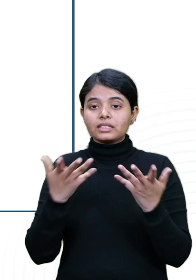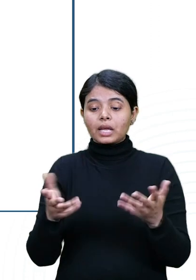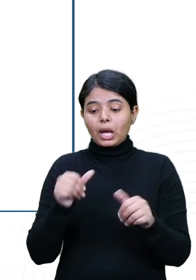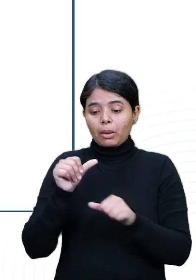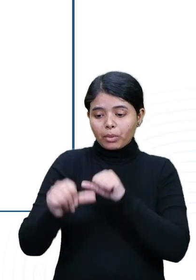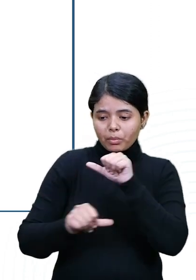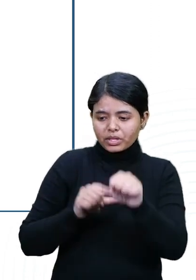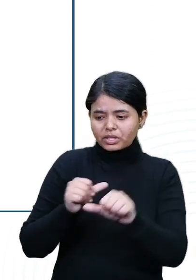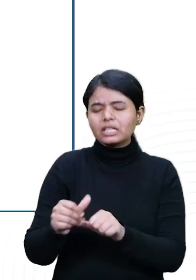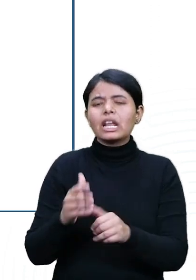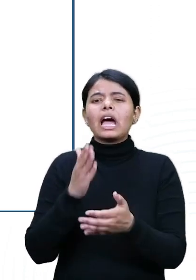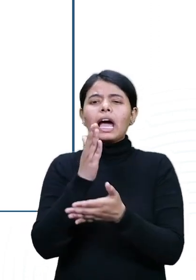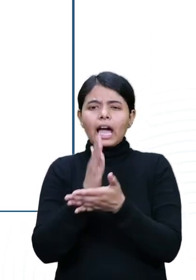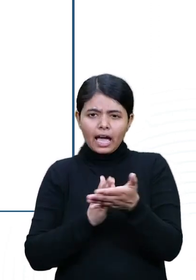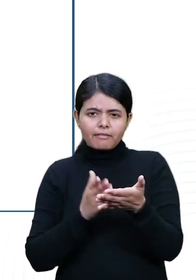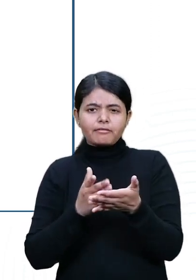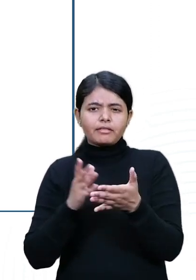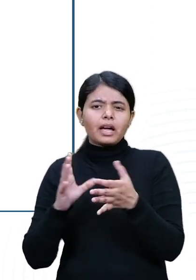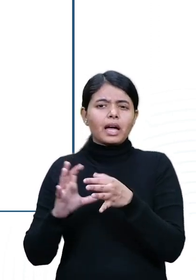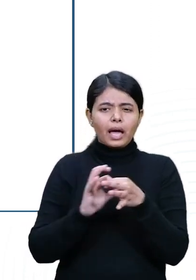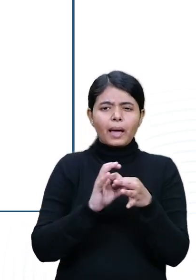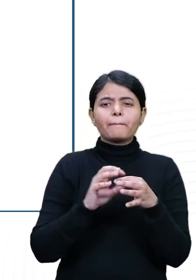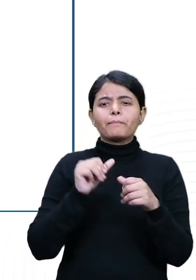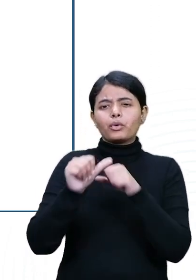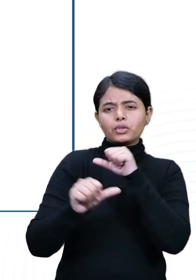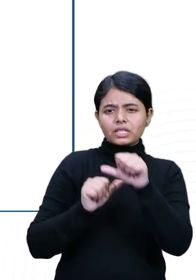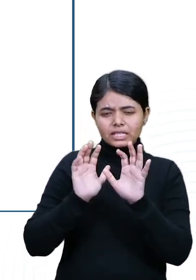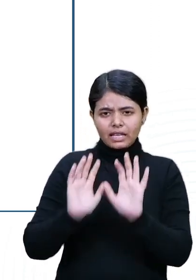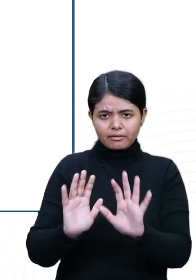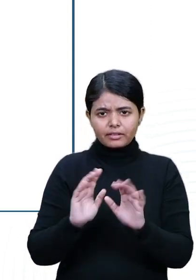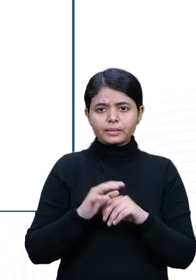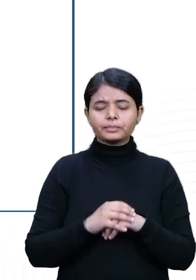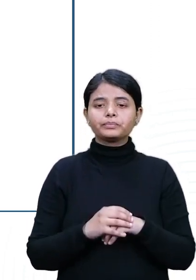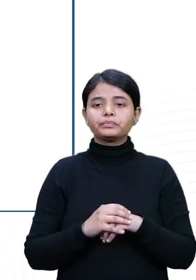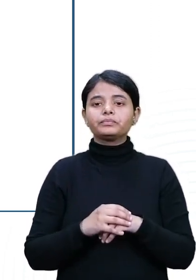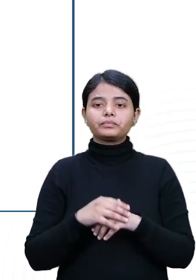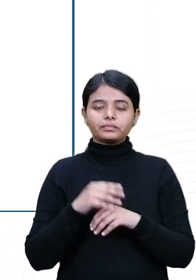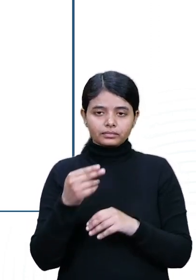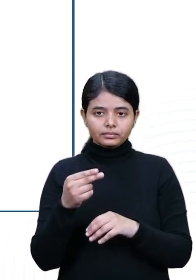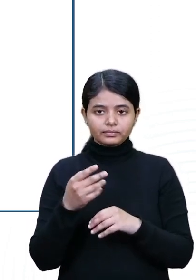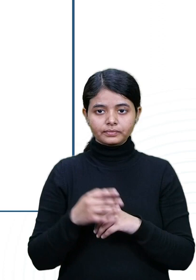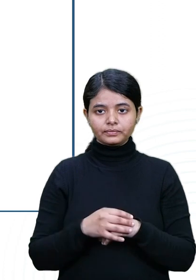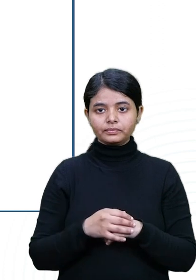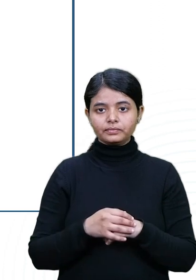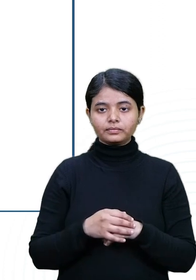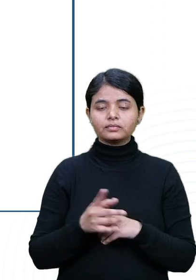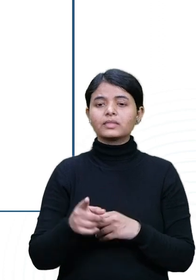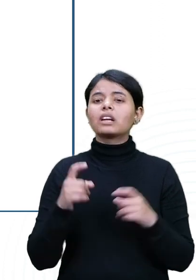glycosidic linkages and how the sugars are linked to each other.